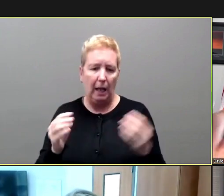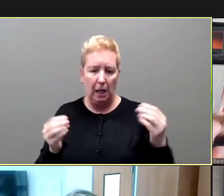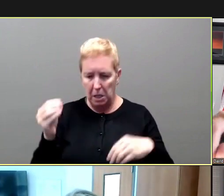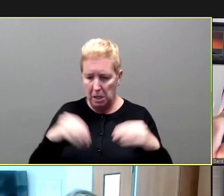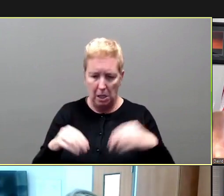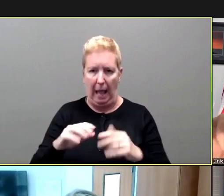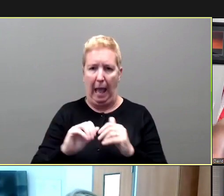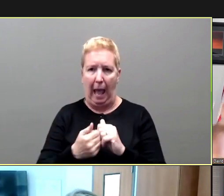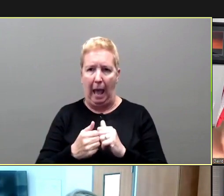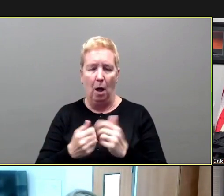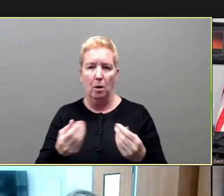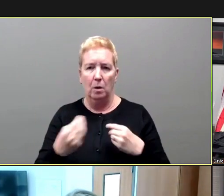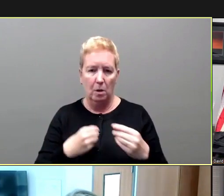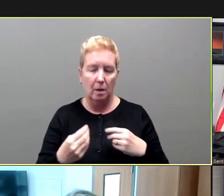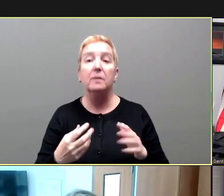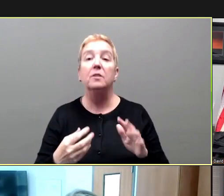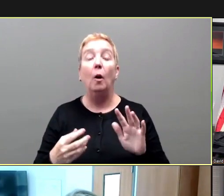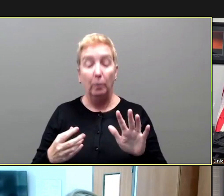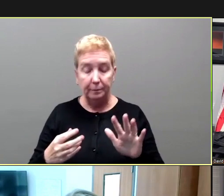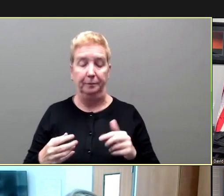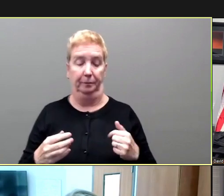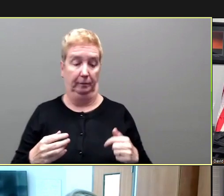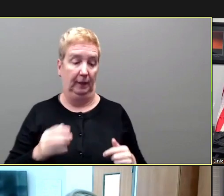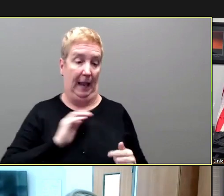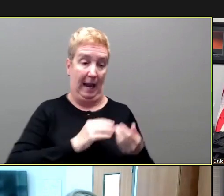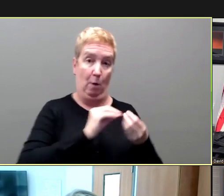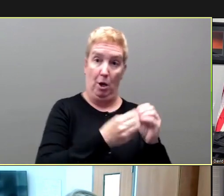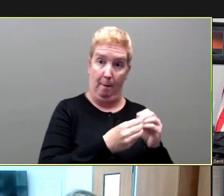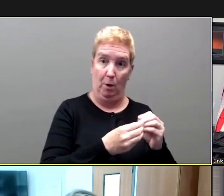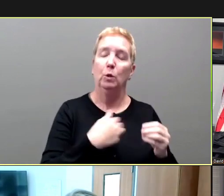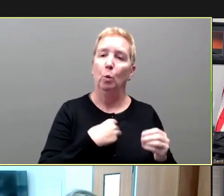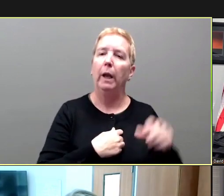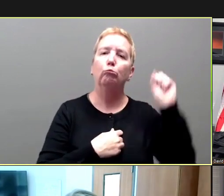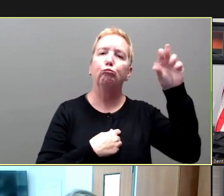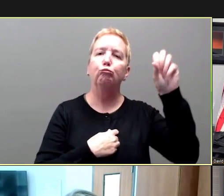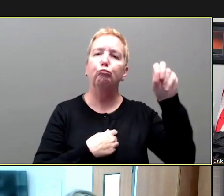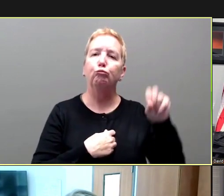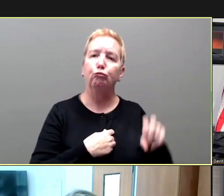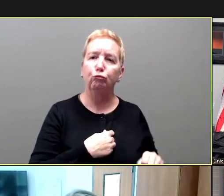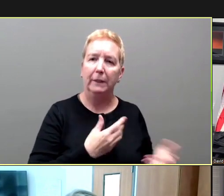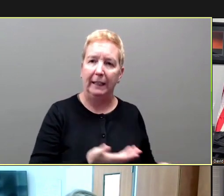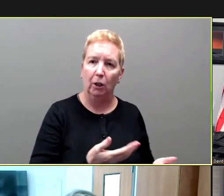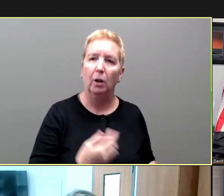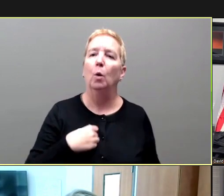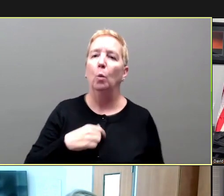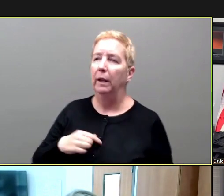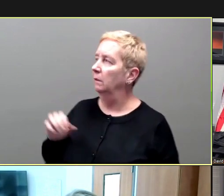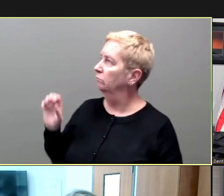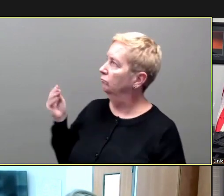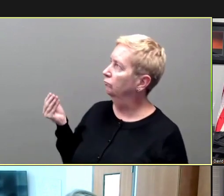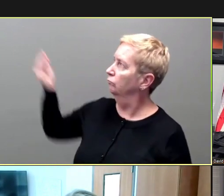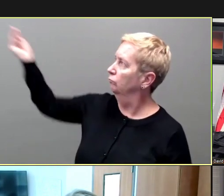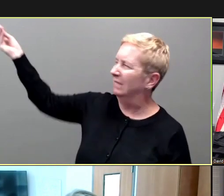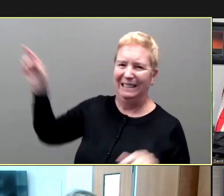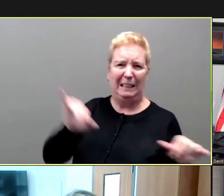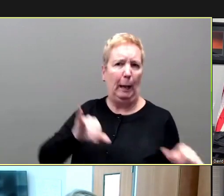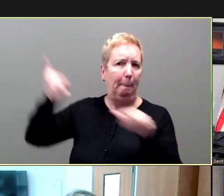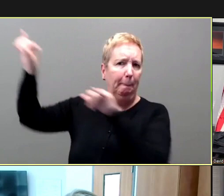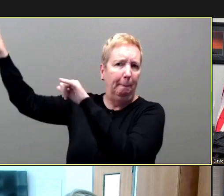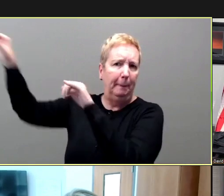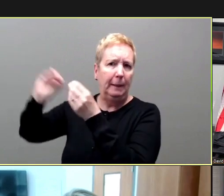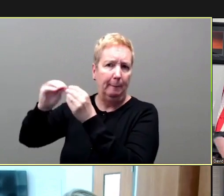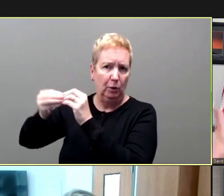CDC website is the same data we've been showing here. And I think and they just take it